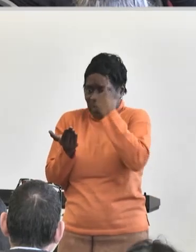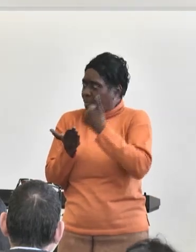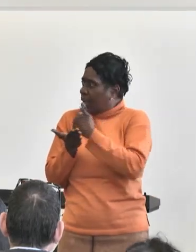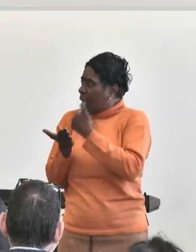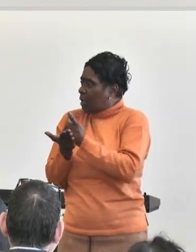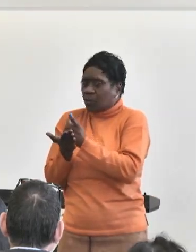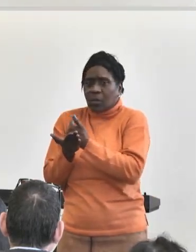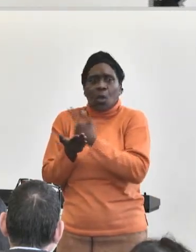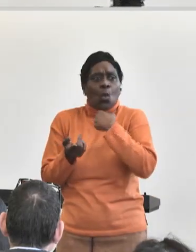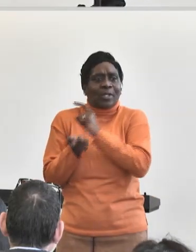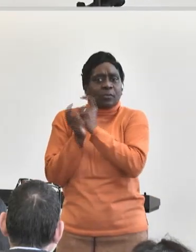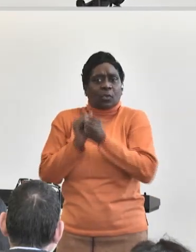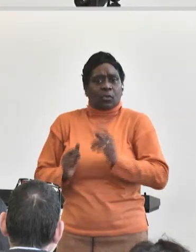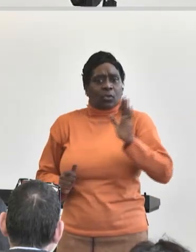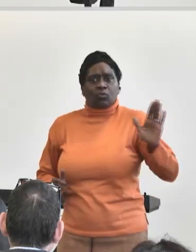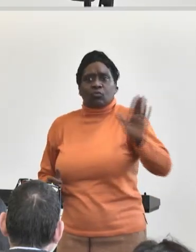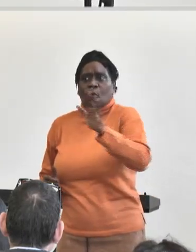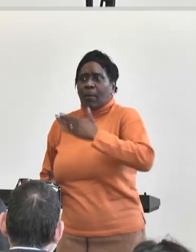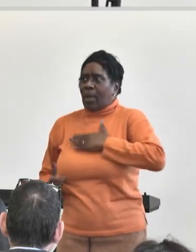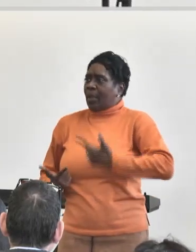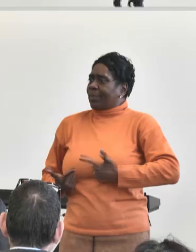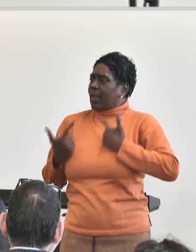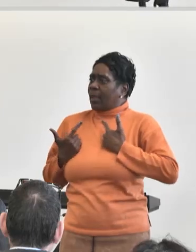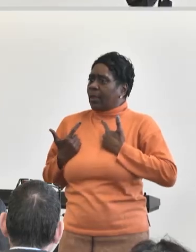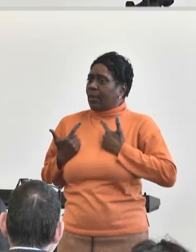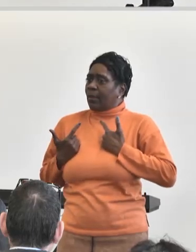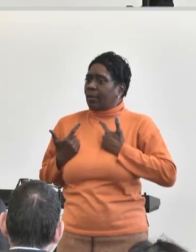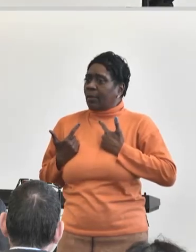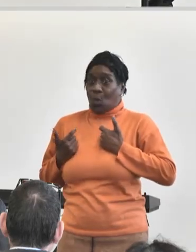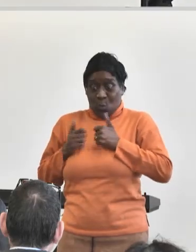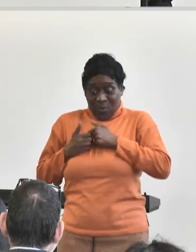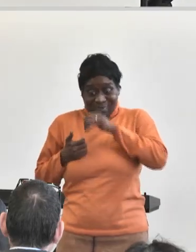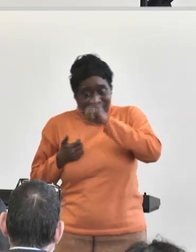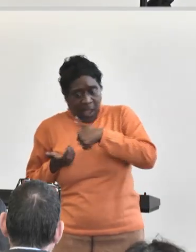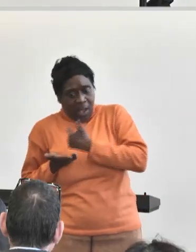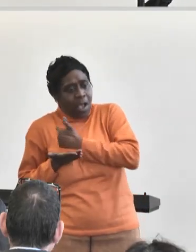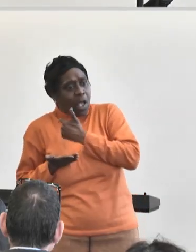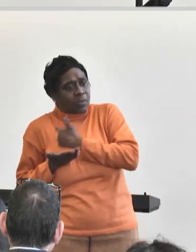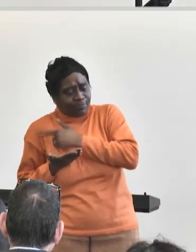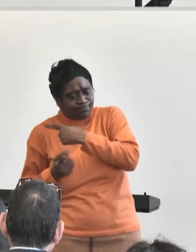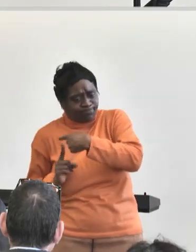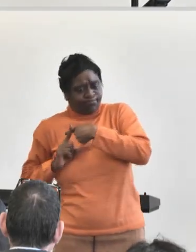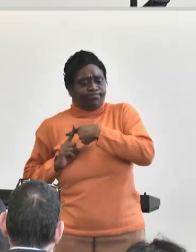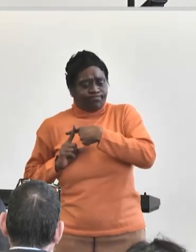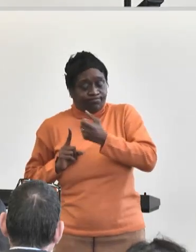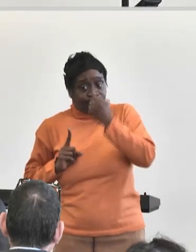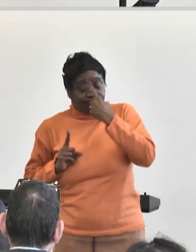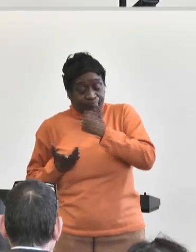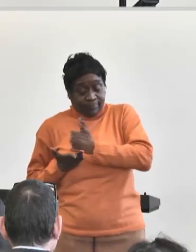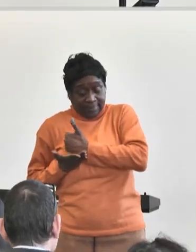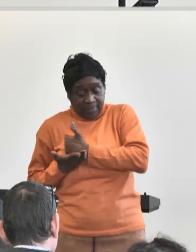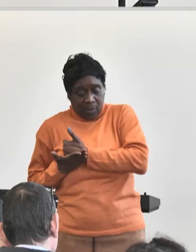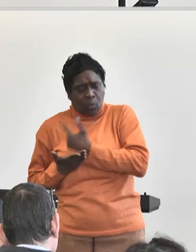lo entendemos, when it changes our lives, cuando cambia nuestras vidas, along with that gospel and that acceptance and understanding of it, junto a